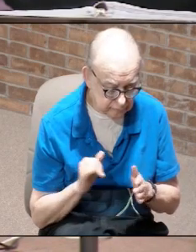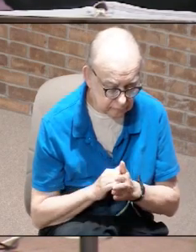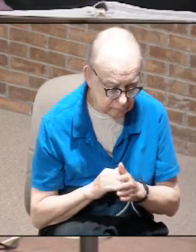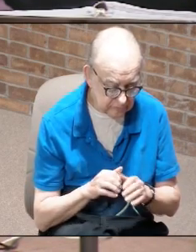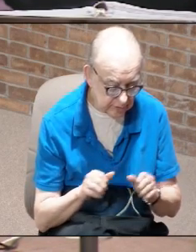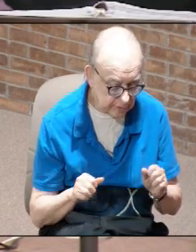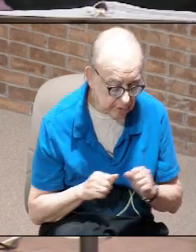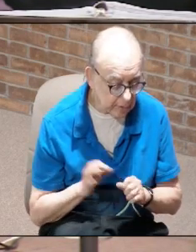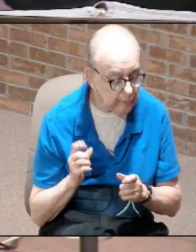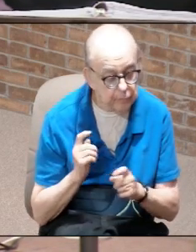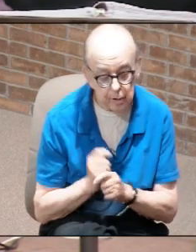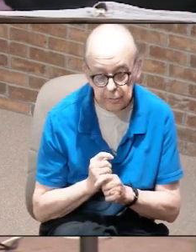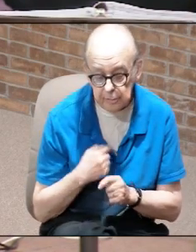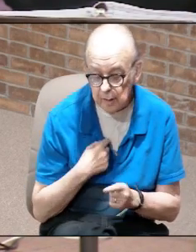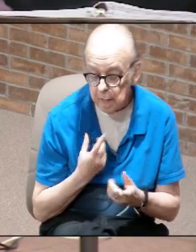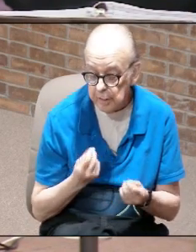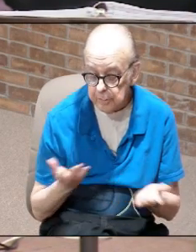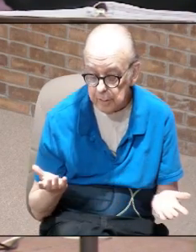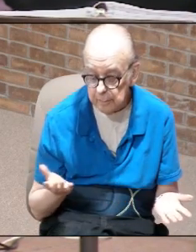area of trust?